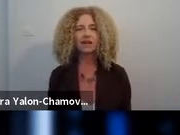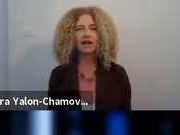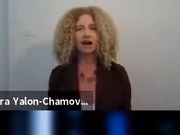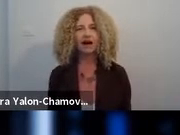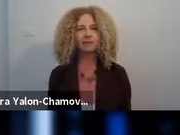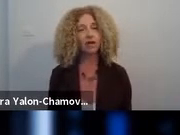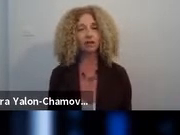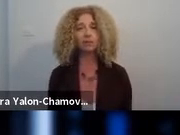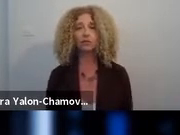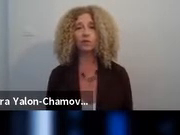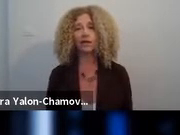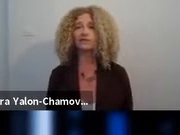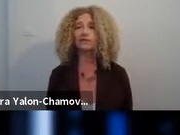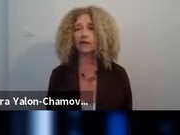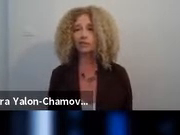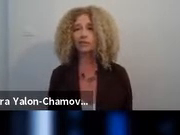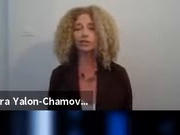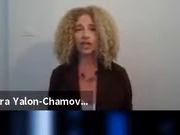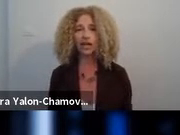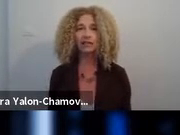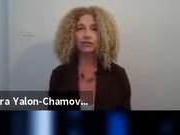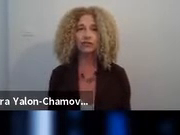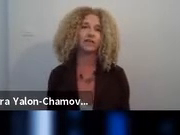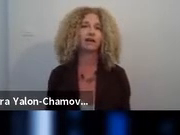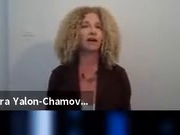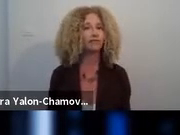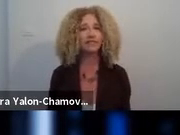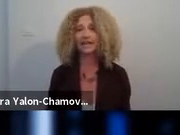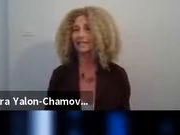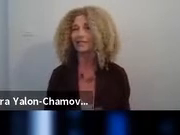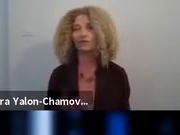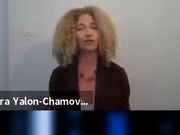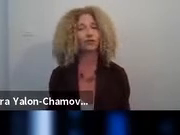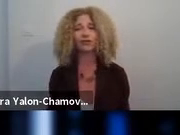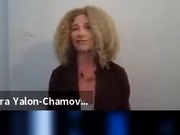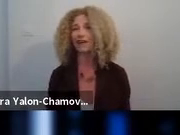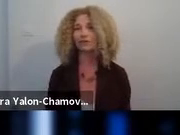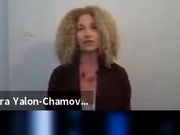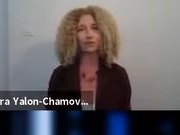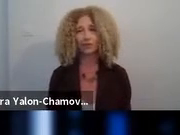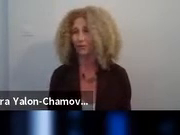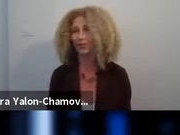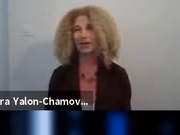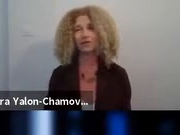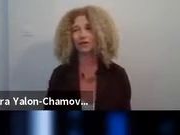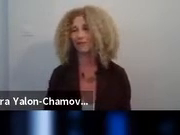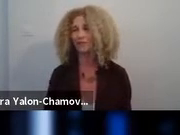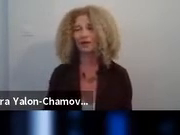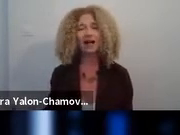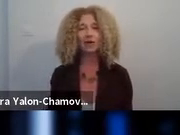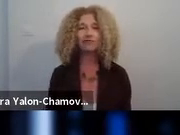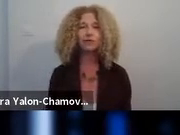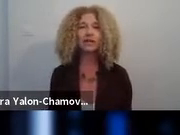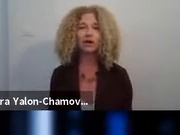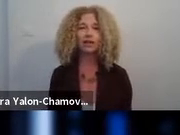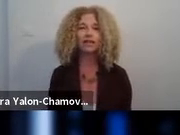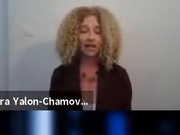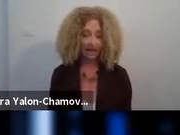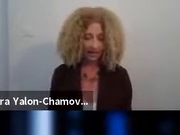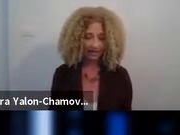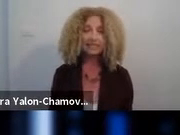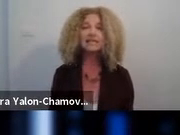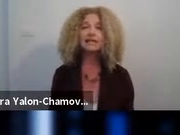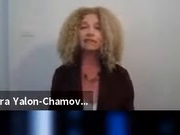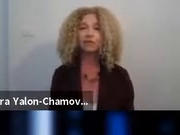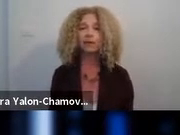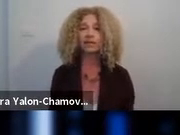speakers talked about one of the major challenges of the COVID-19 or coronavirus or corona, wherever, however we call it,